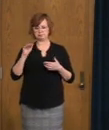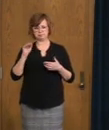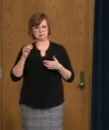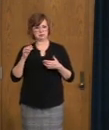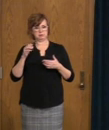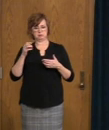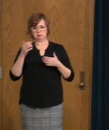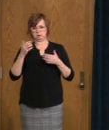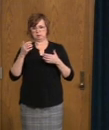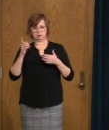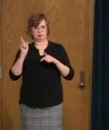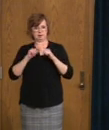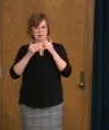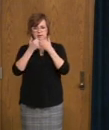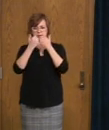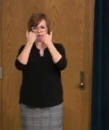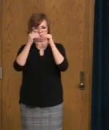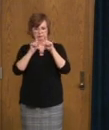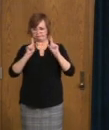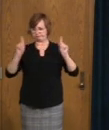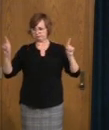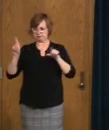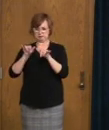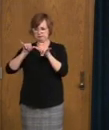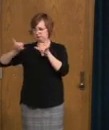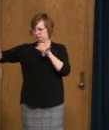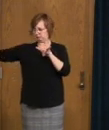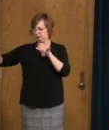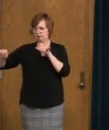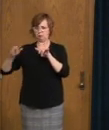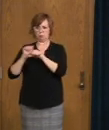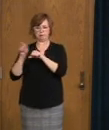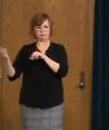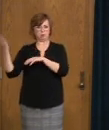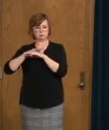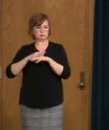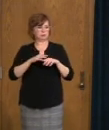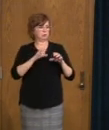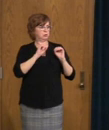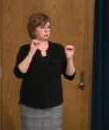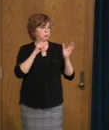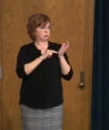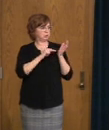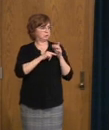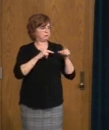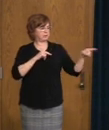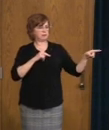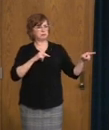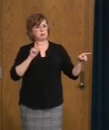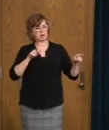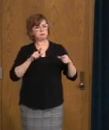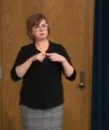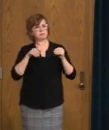staff to long-term care, we wouldn't have anybody to care for patients in the acute care, and vice versa. So that's always been part of the